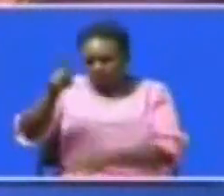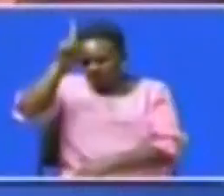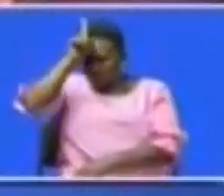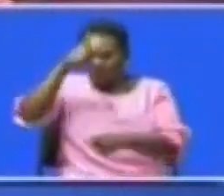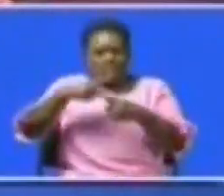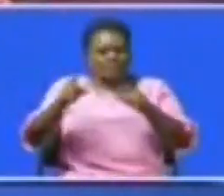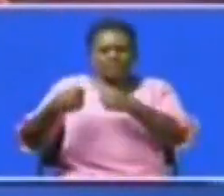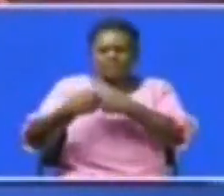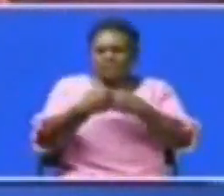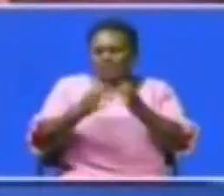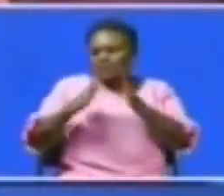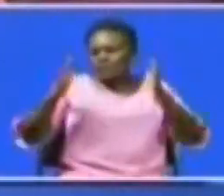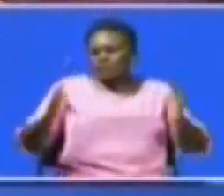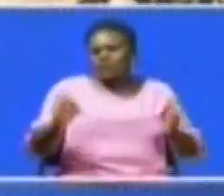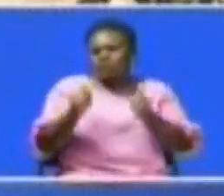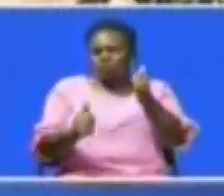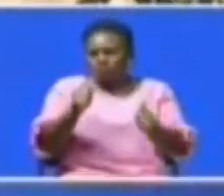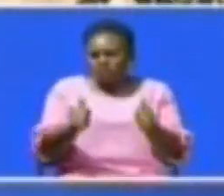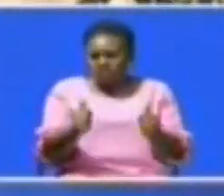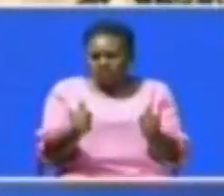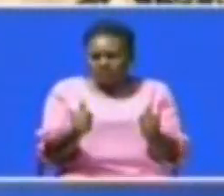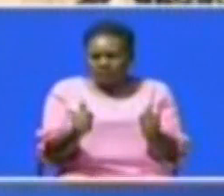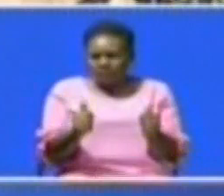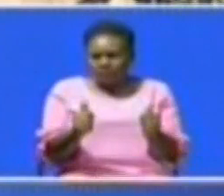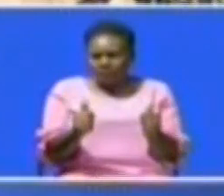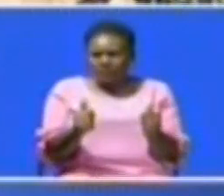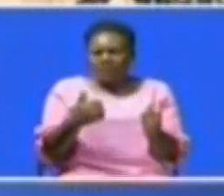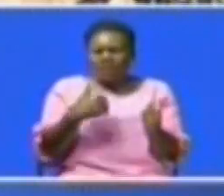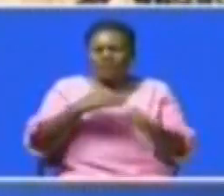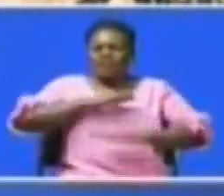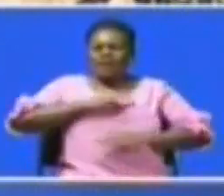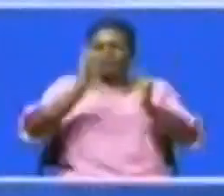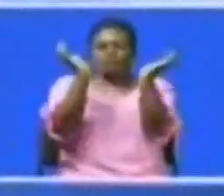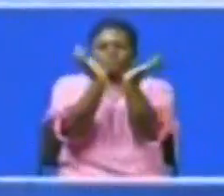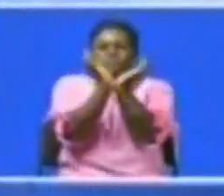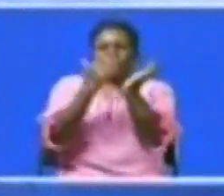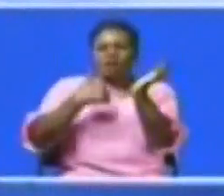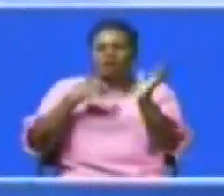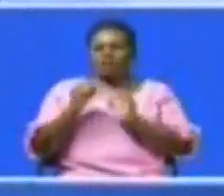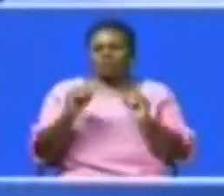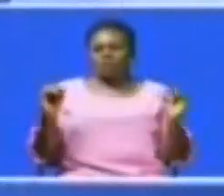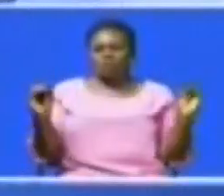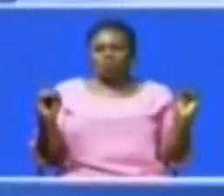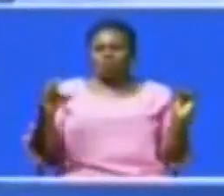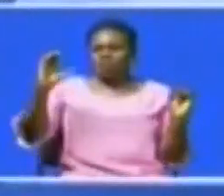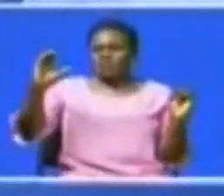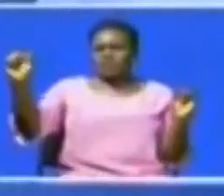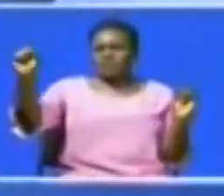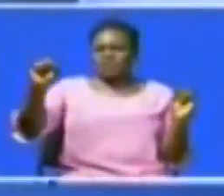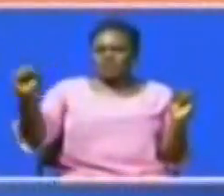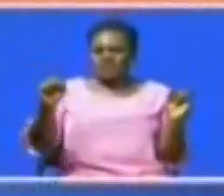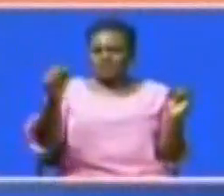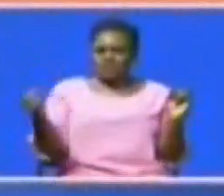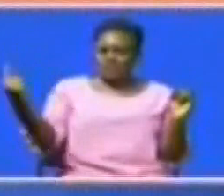But the main challenge that we are undertaking as a government is that we don't have enough facilities. The fact that CS has took his